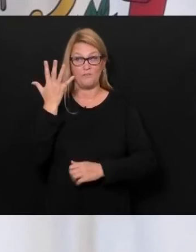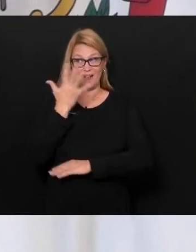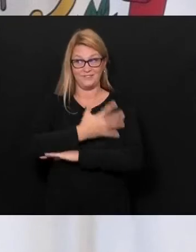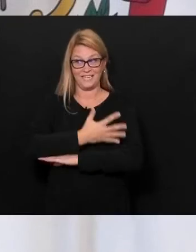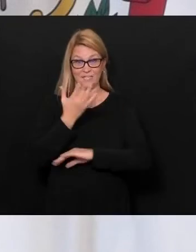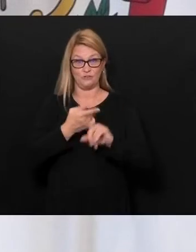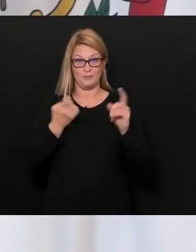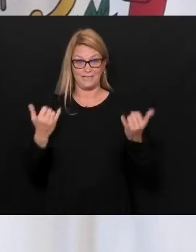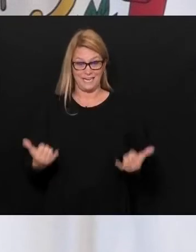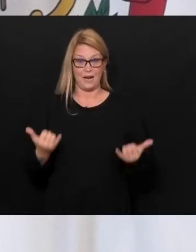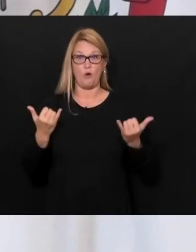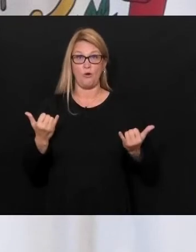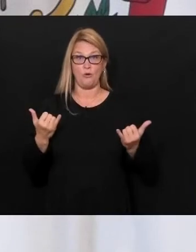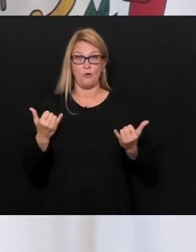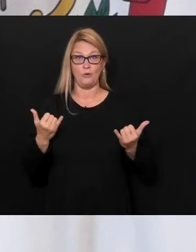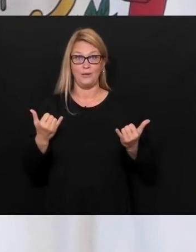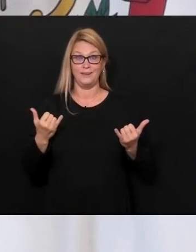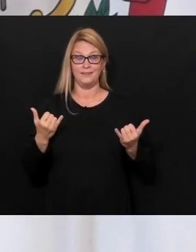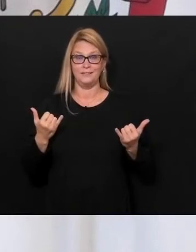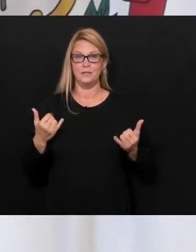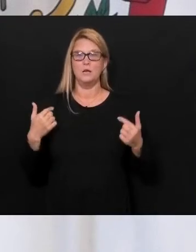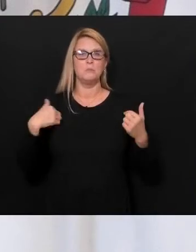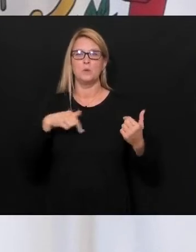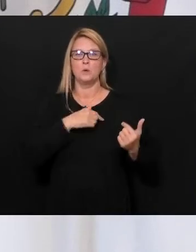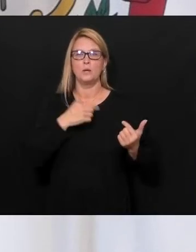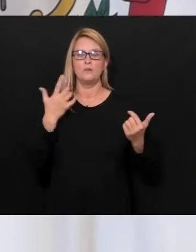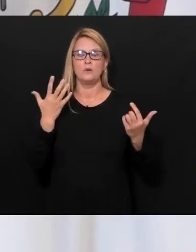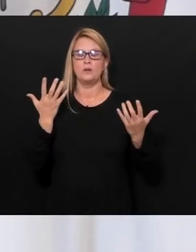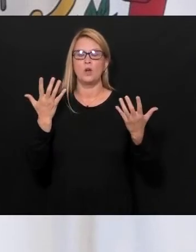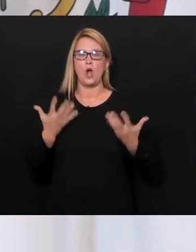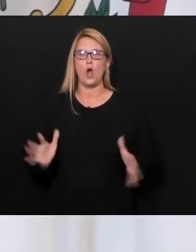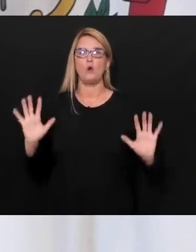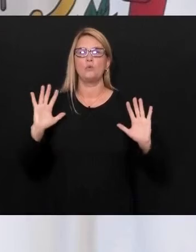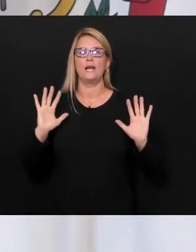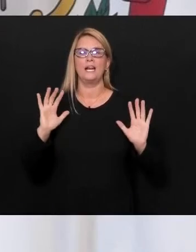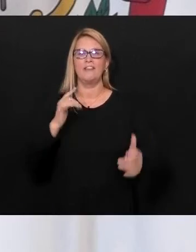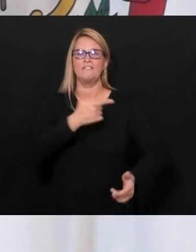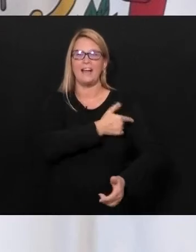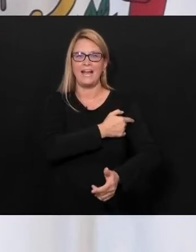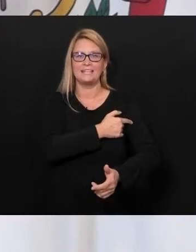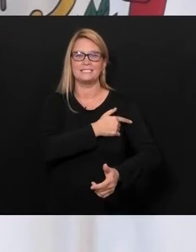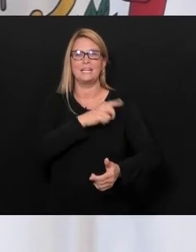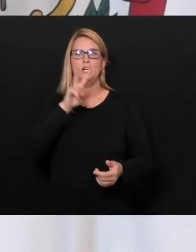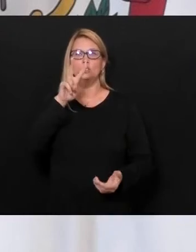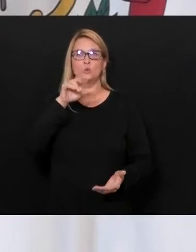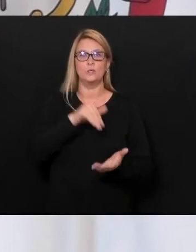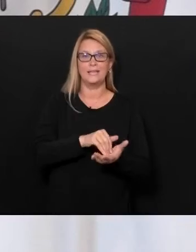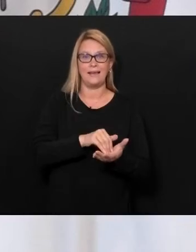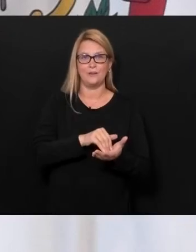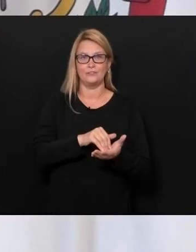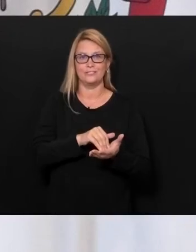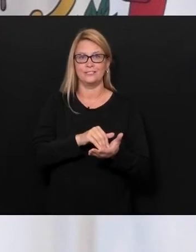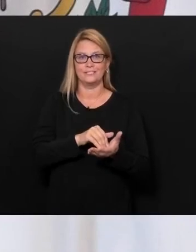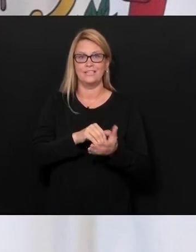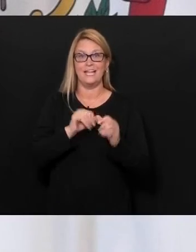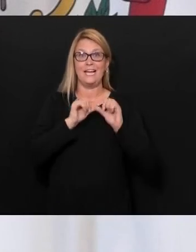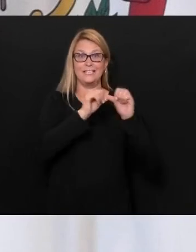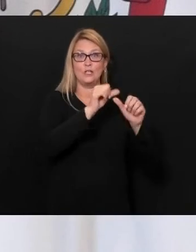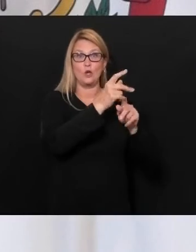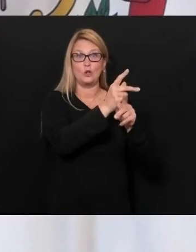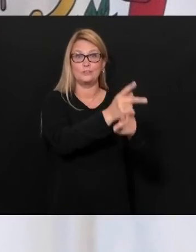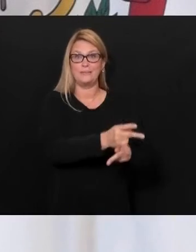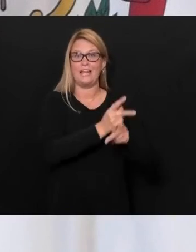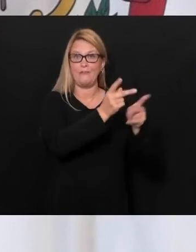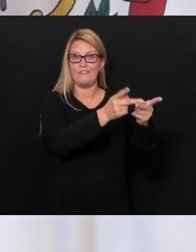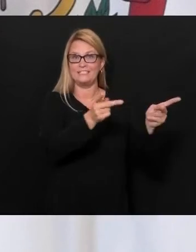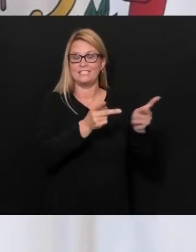now. We've already tested or vaccinated 2,000 people in our long-term care